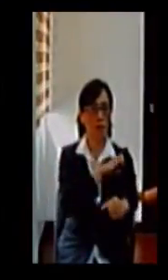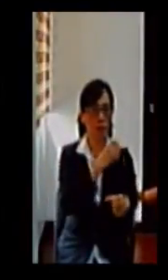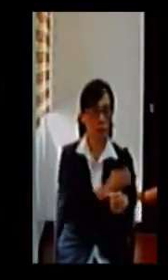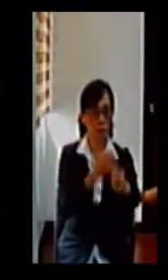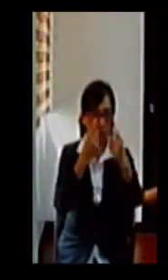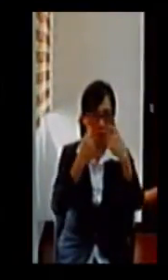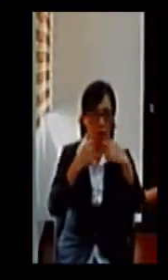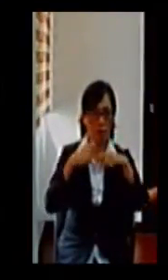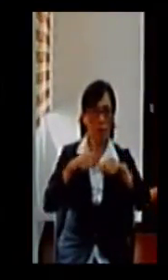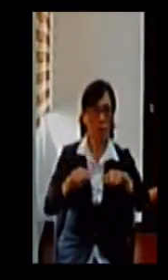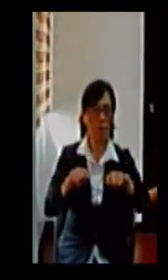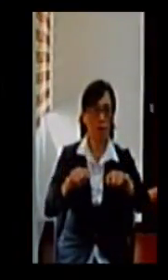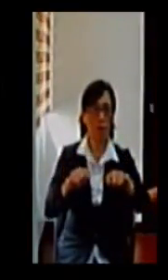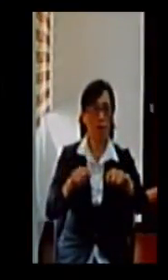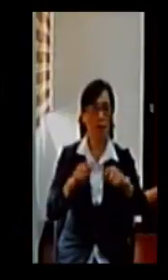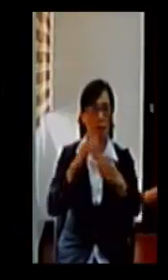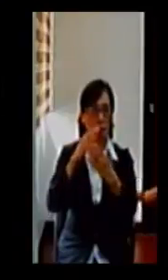trying to mitigate and